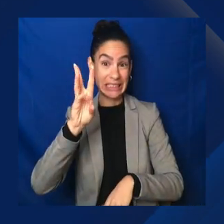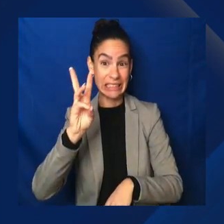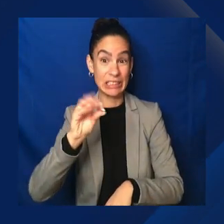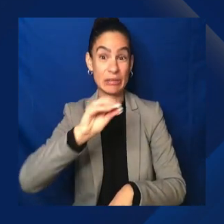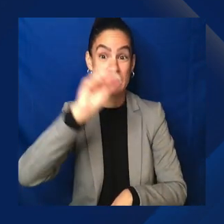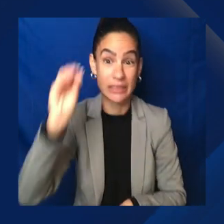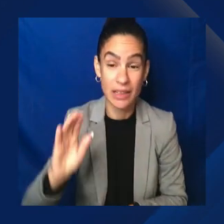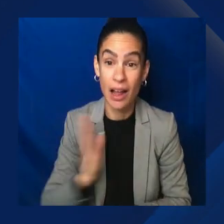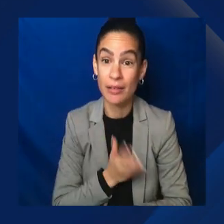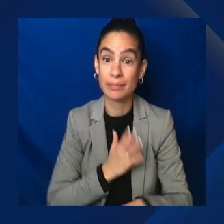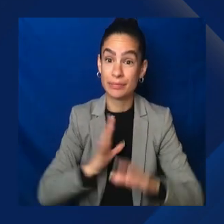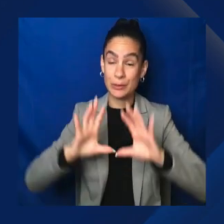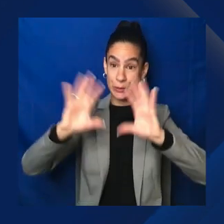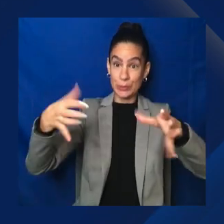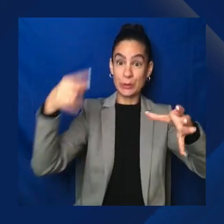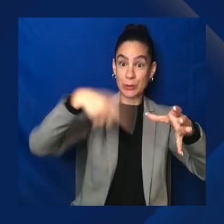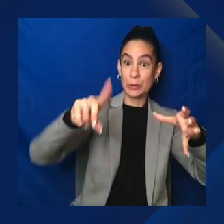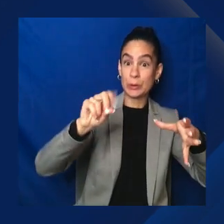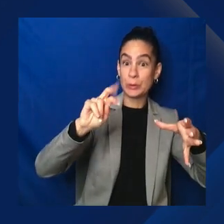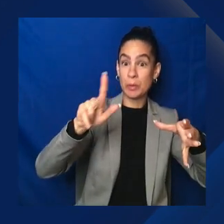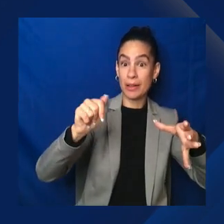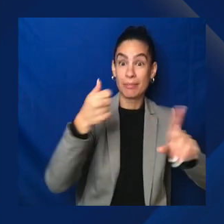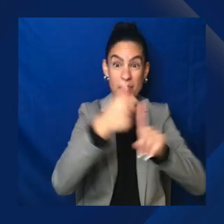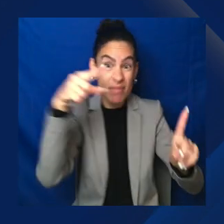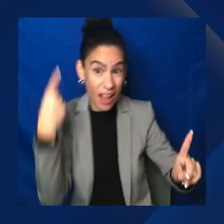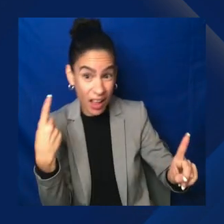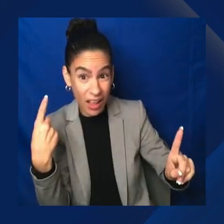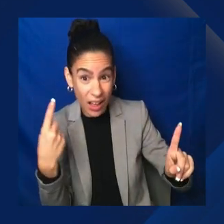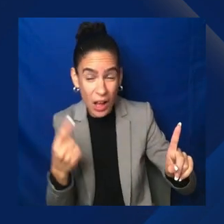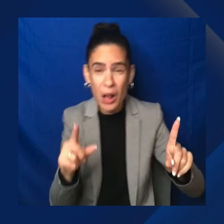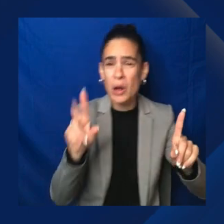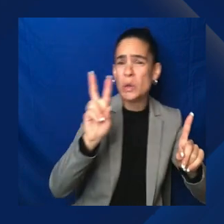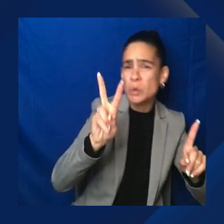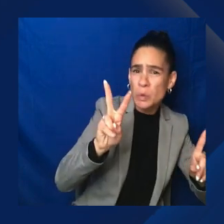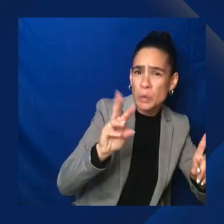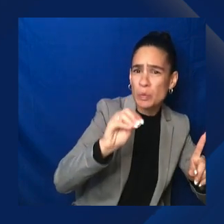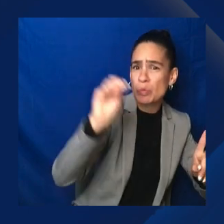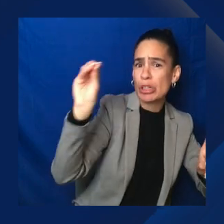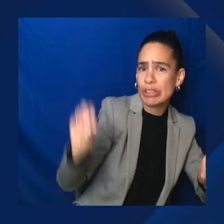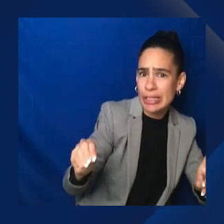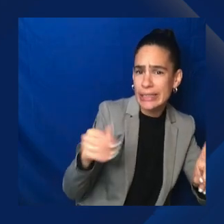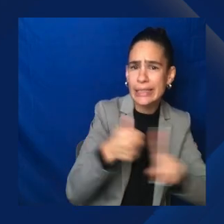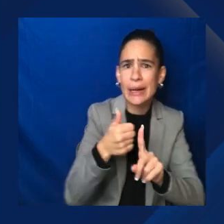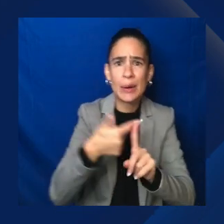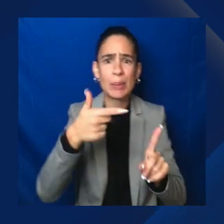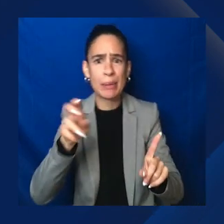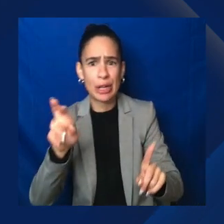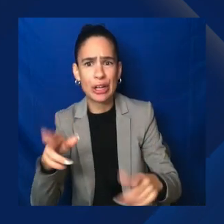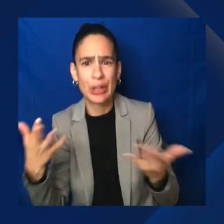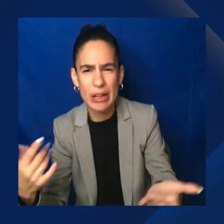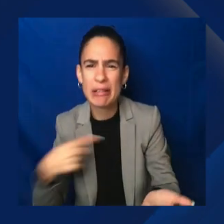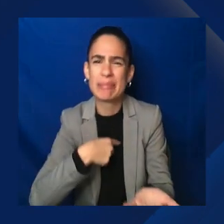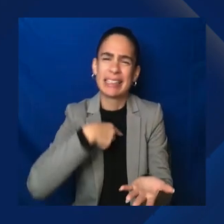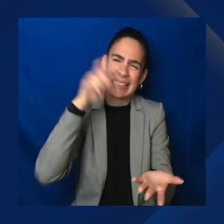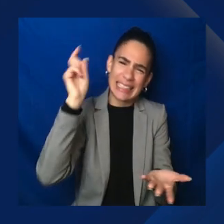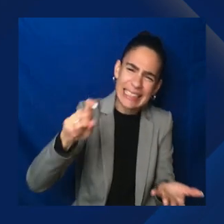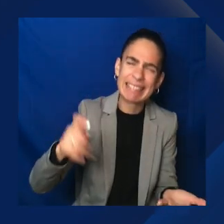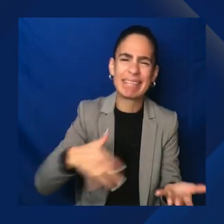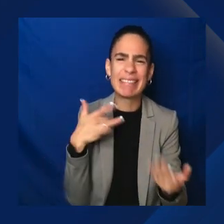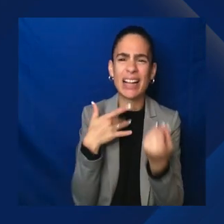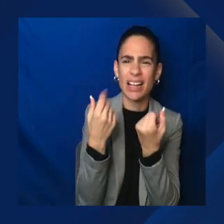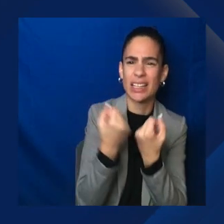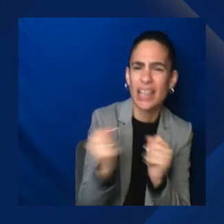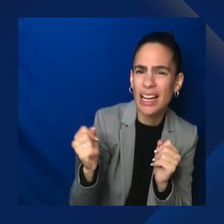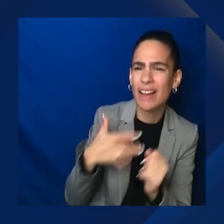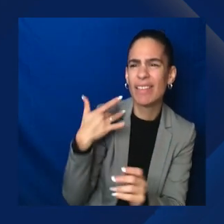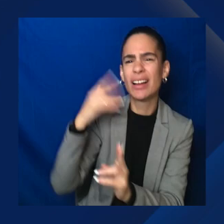look like us to provide culturally competent care. We need to feel safety and dignity in the childbearing process. The data